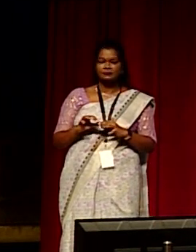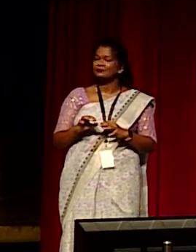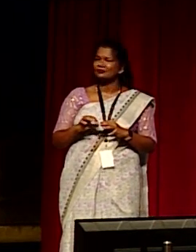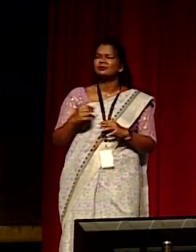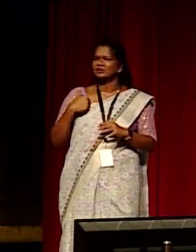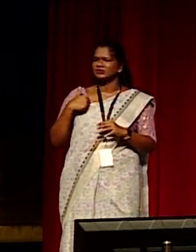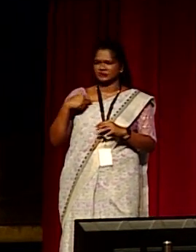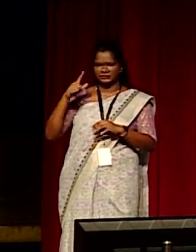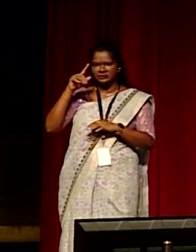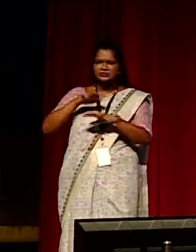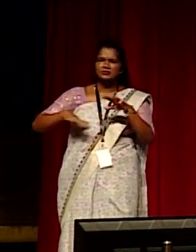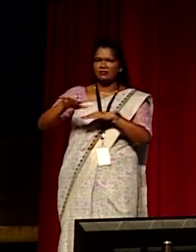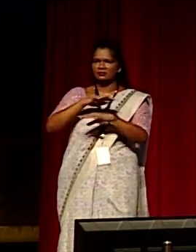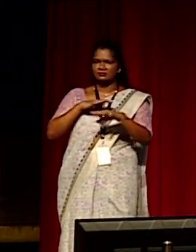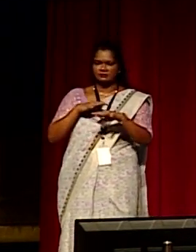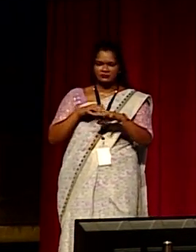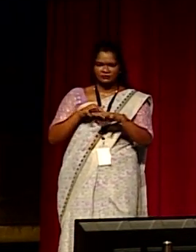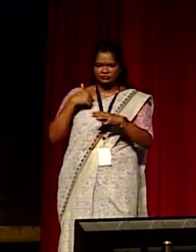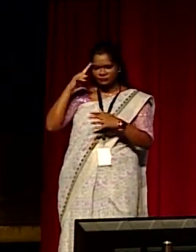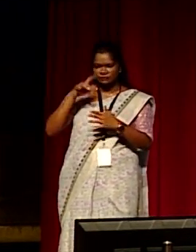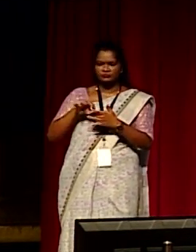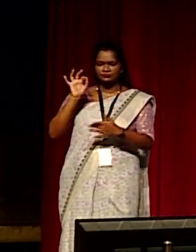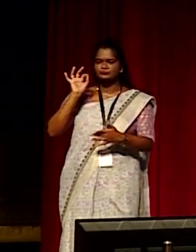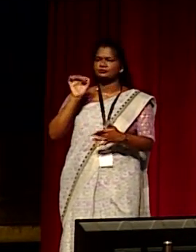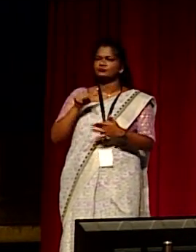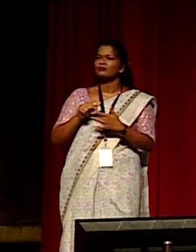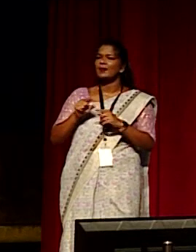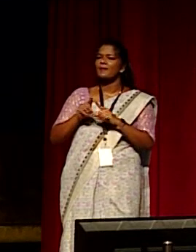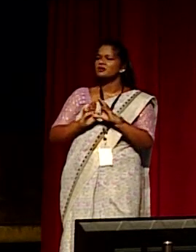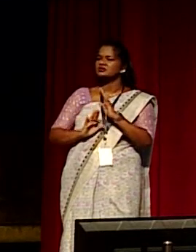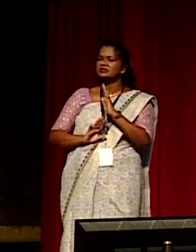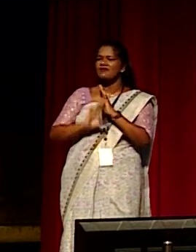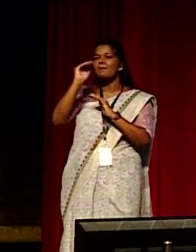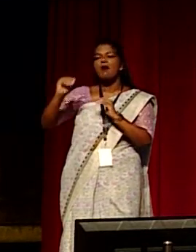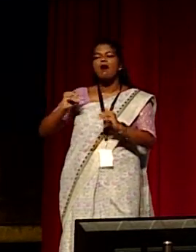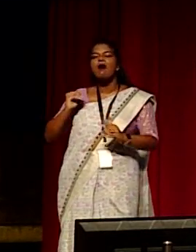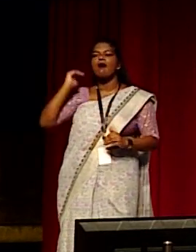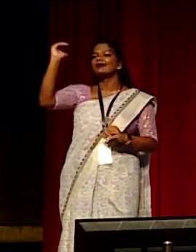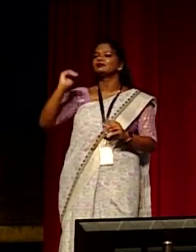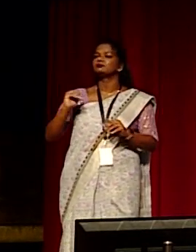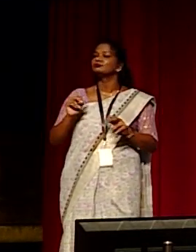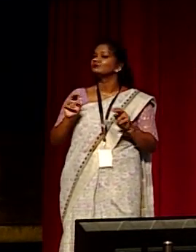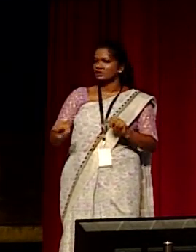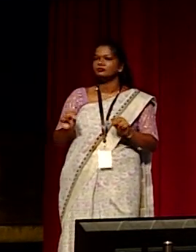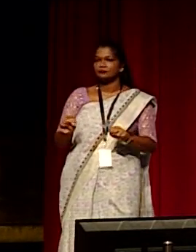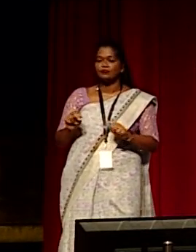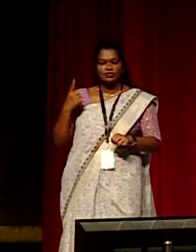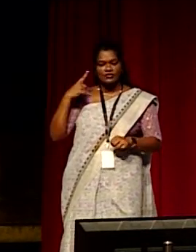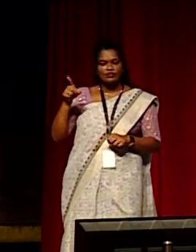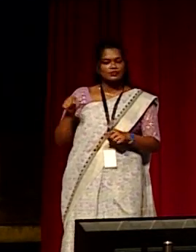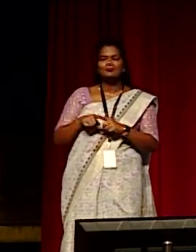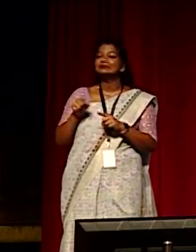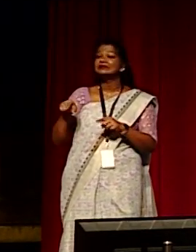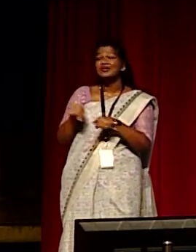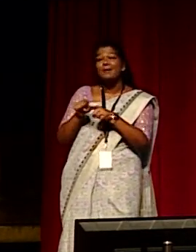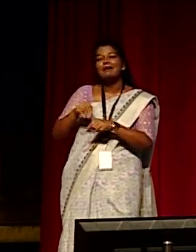So we decided to develop a high-performance knee, which was also